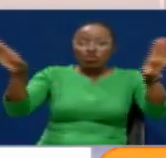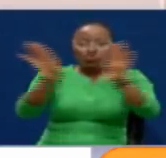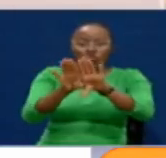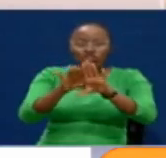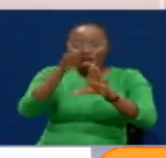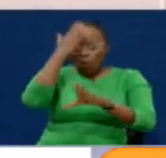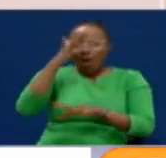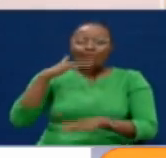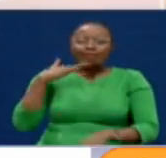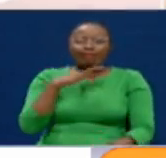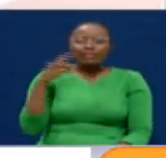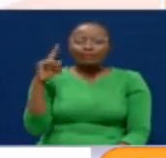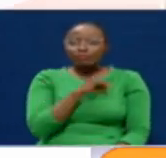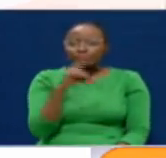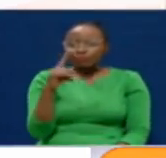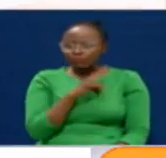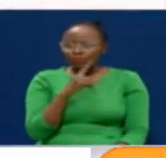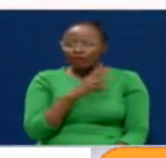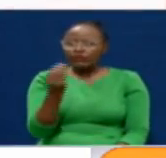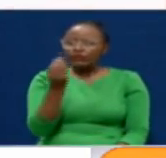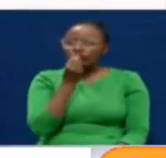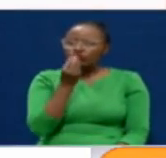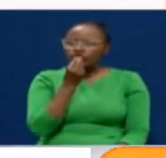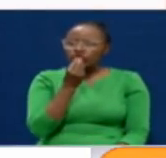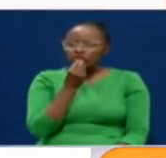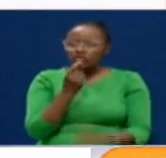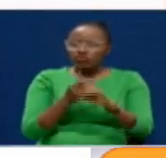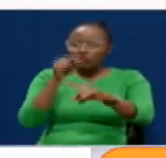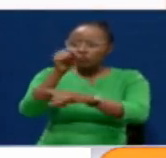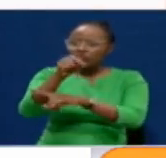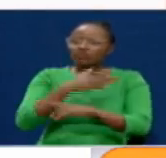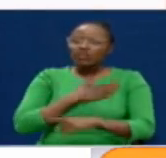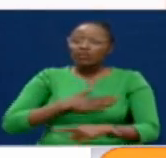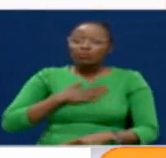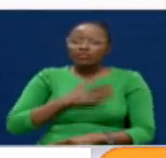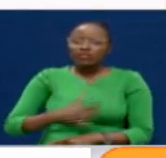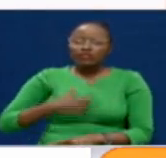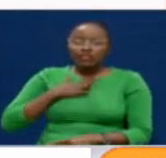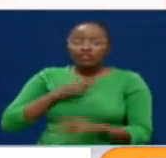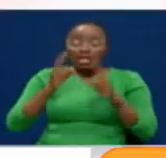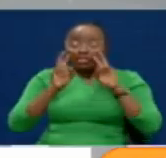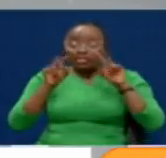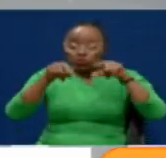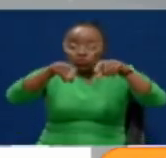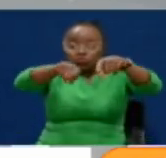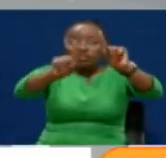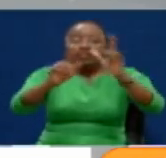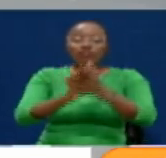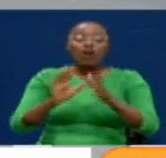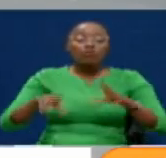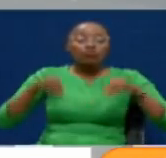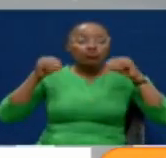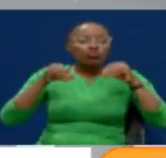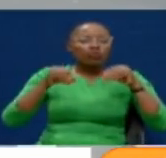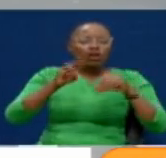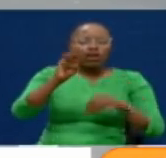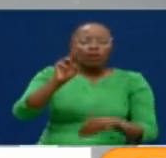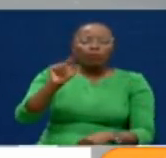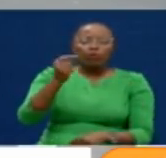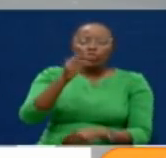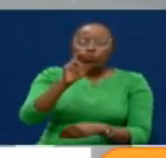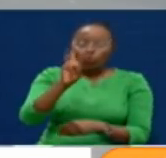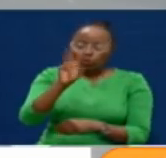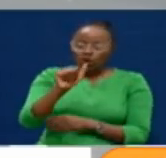so dirty and food we eat comes from it. Please visit it and see for yourself. Muthurwa Market. I'll